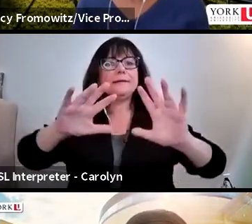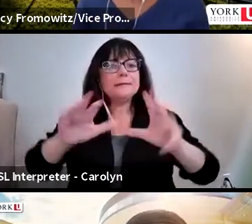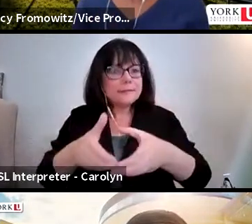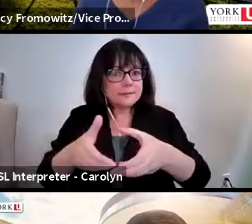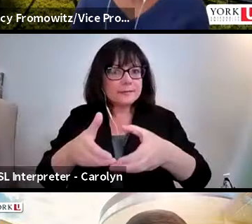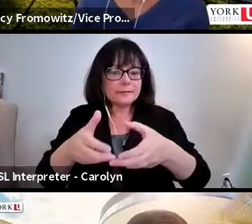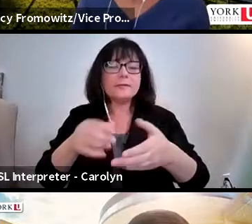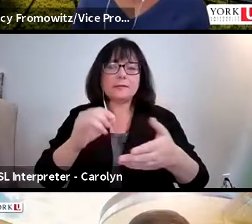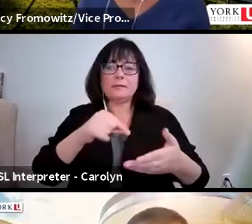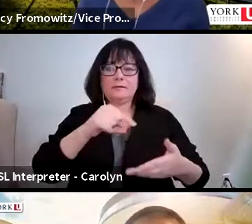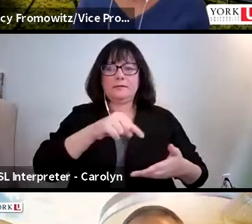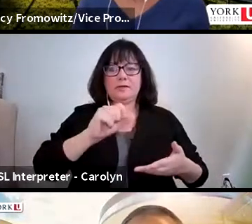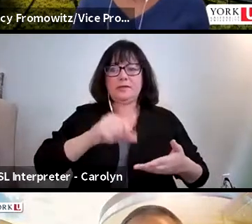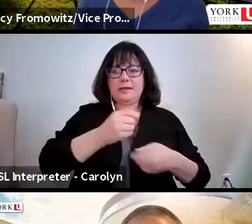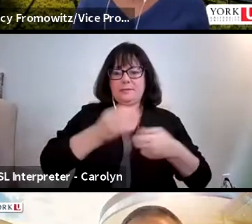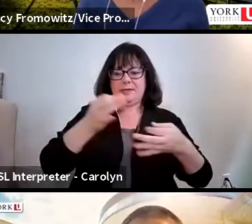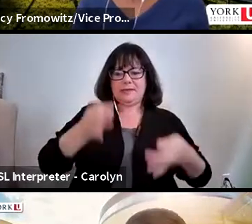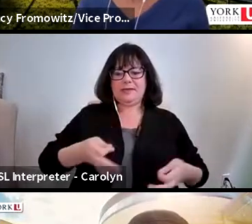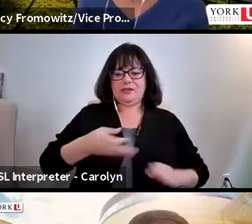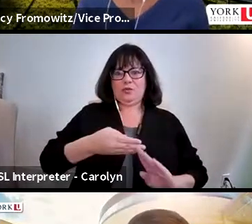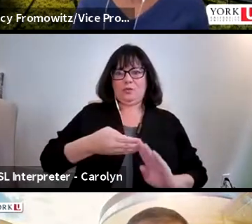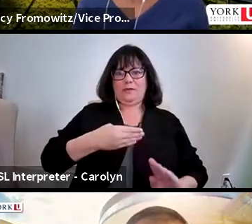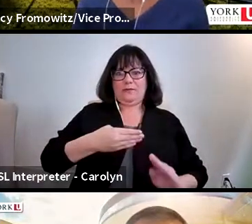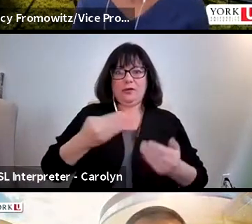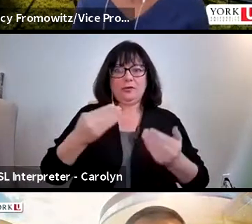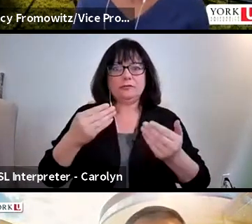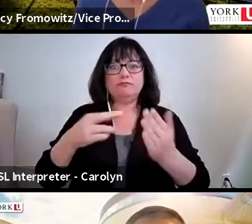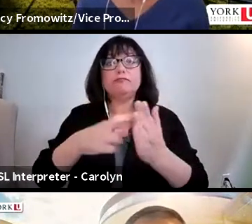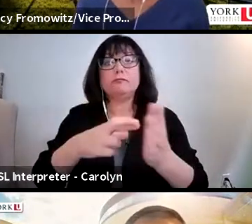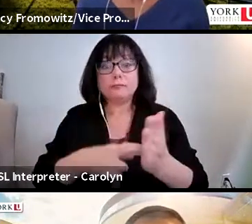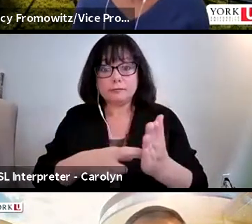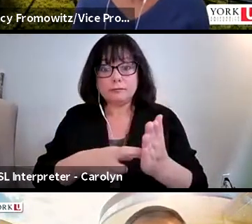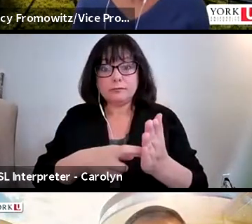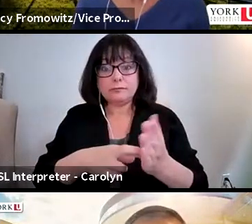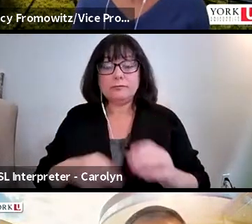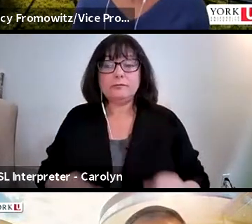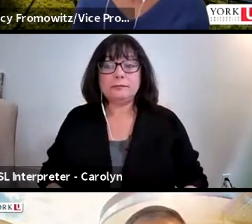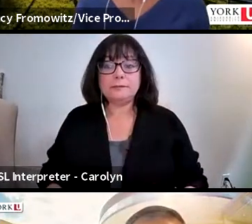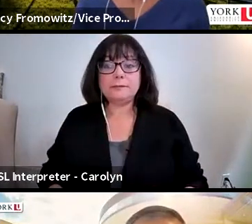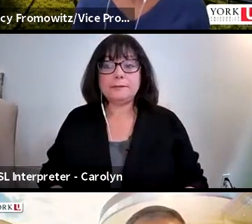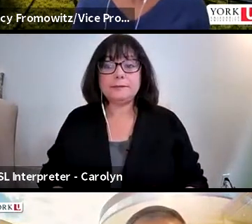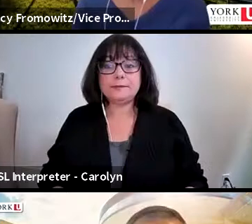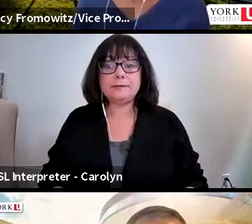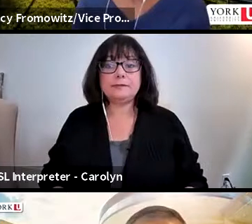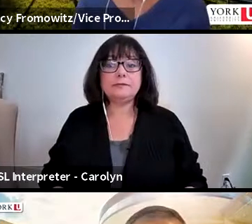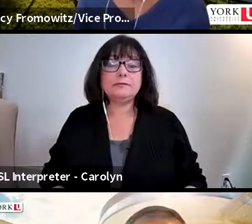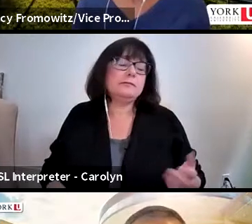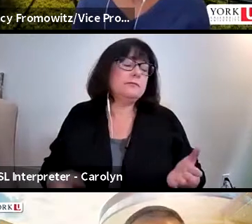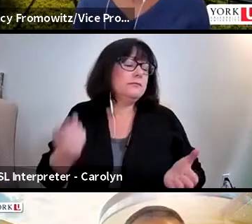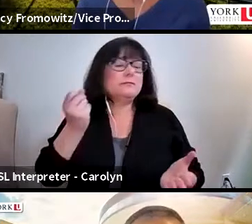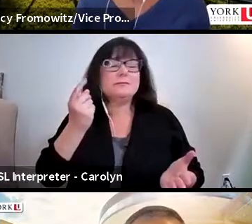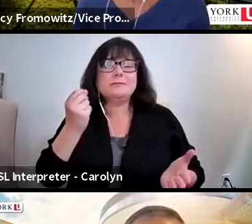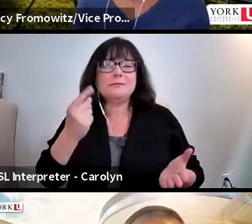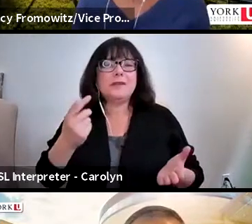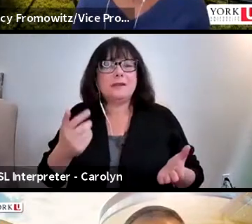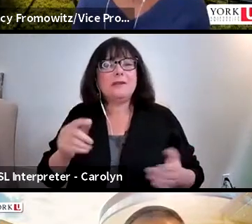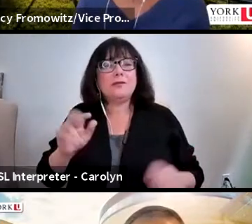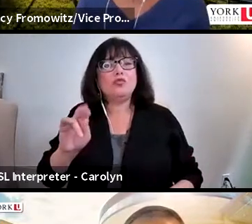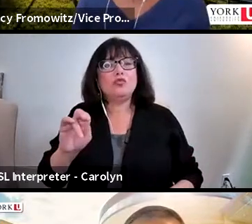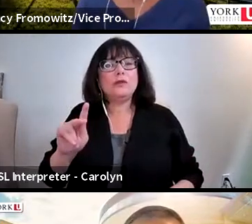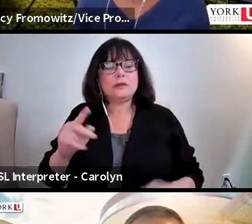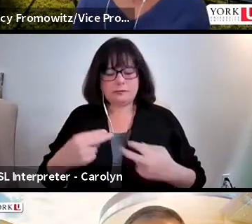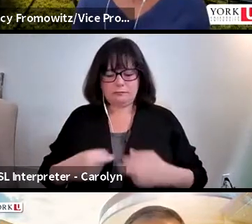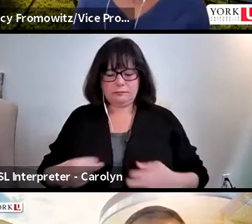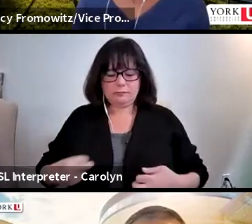is with that, and their own risk levels based on their personal health or that of their family members.